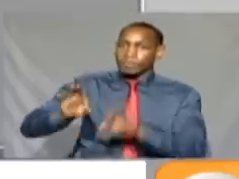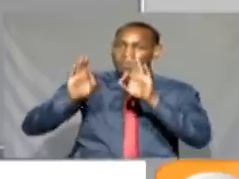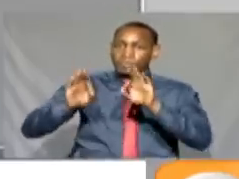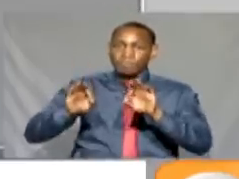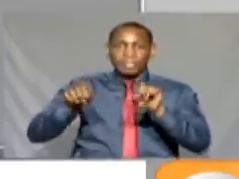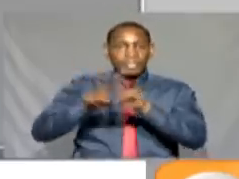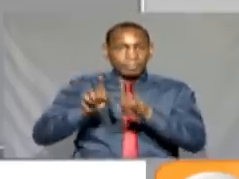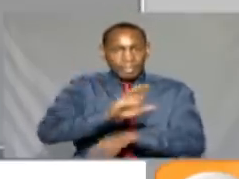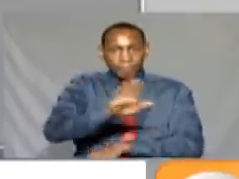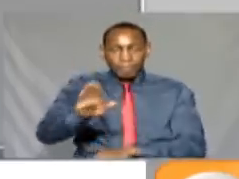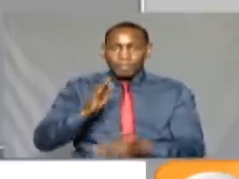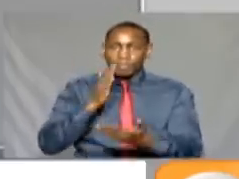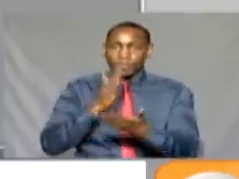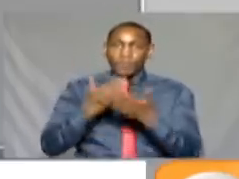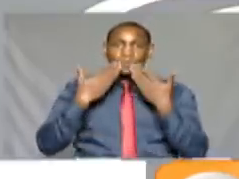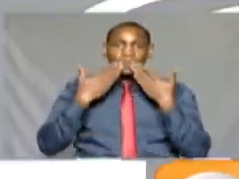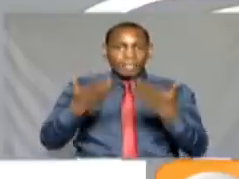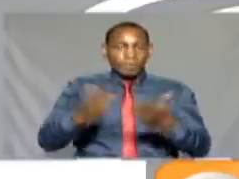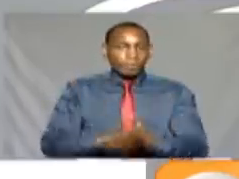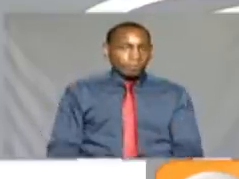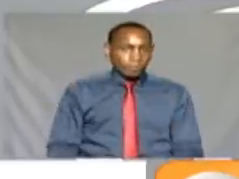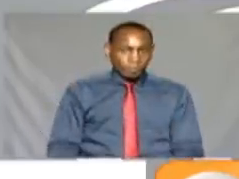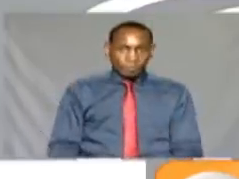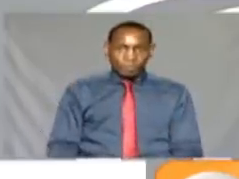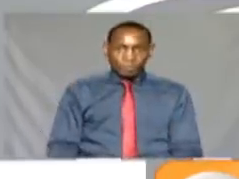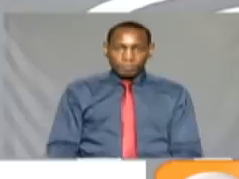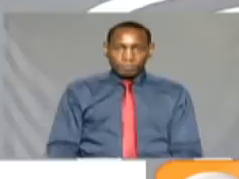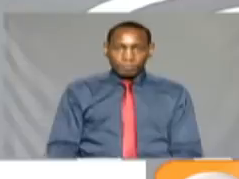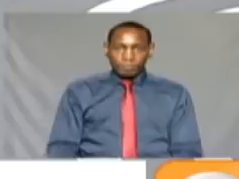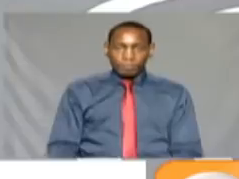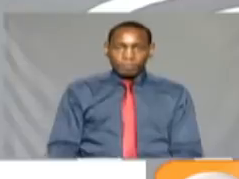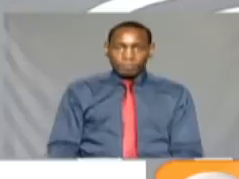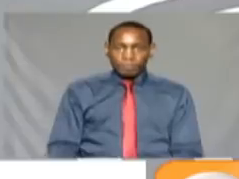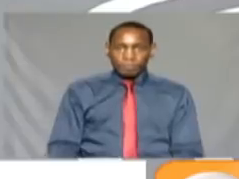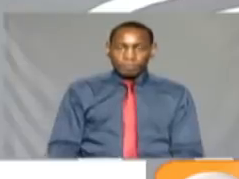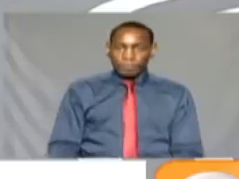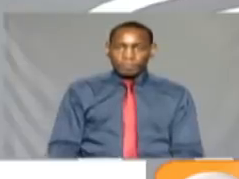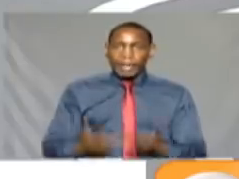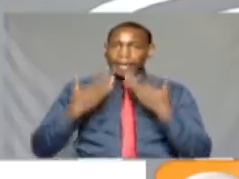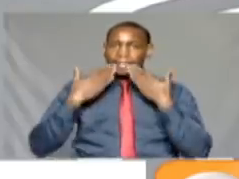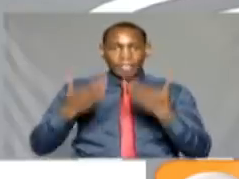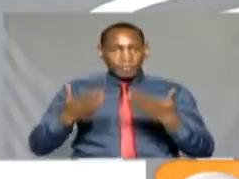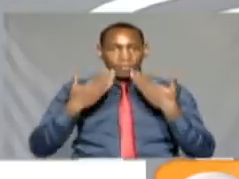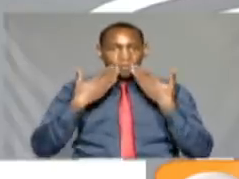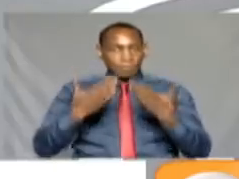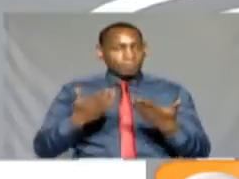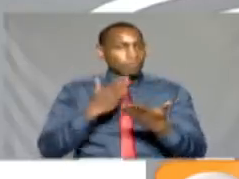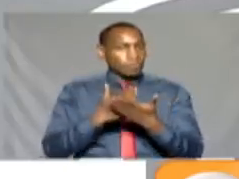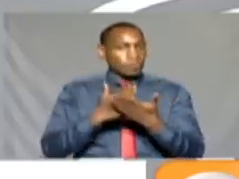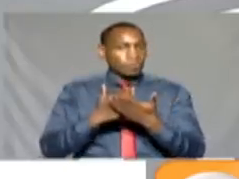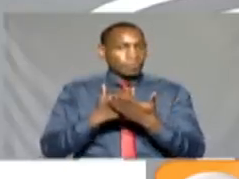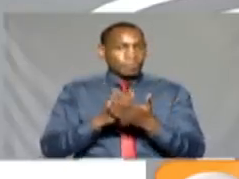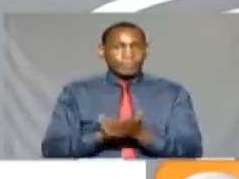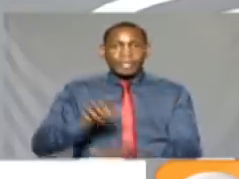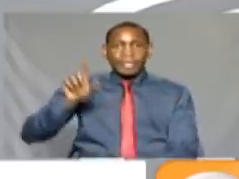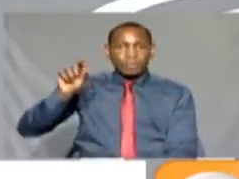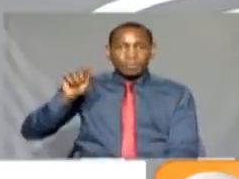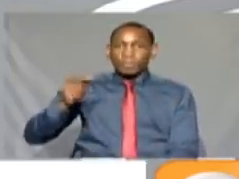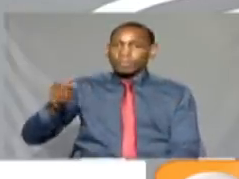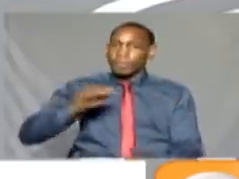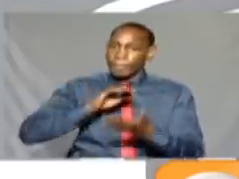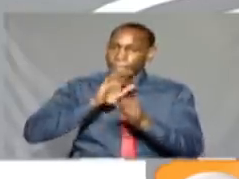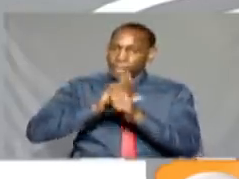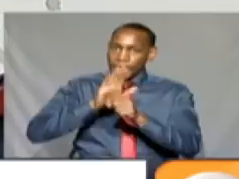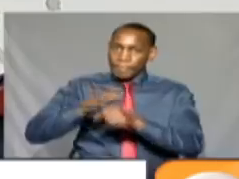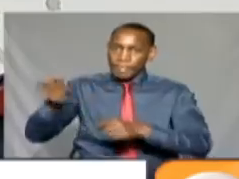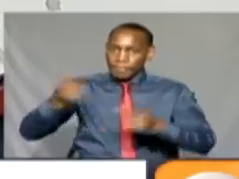them. Big up. Thank you, Jerry. Thank you. My goodness. Appreciation, folks. That's what it's all about. Tweets coming in thick and